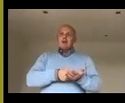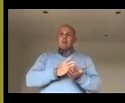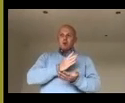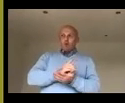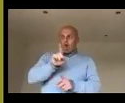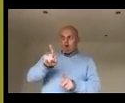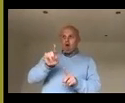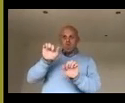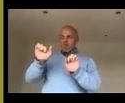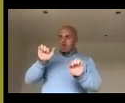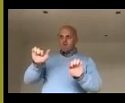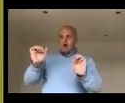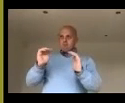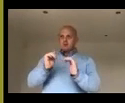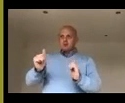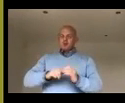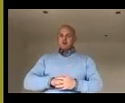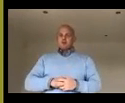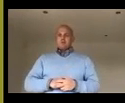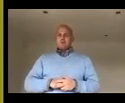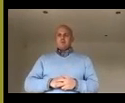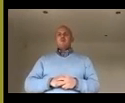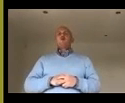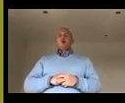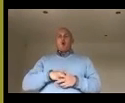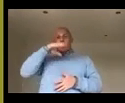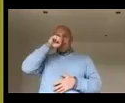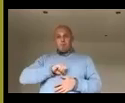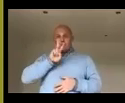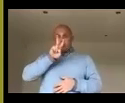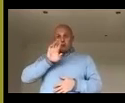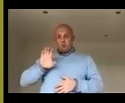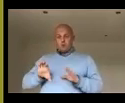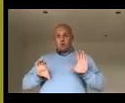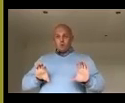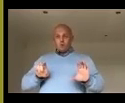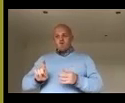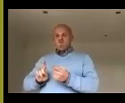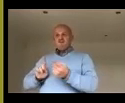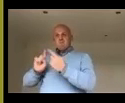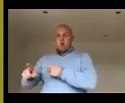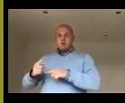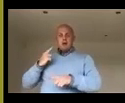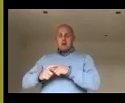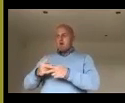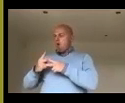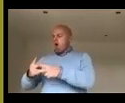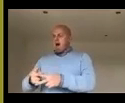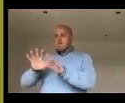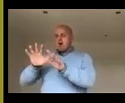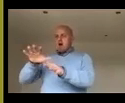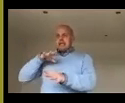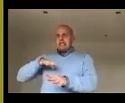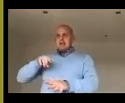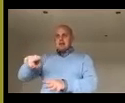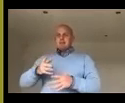So if you're asking for money for response, so the immediate looking after people's needs, then